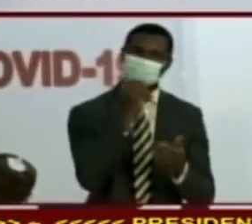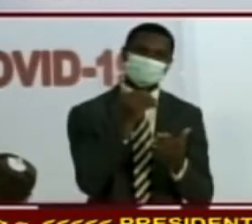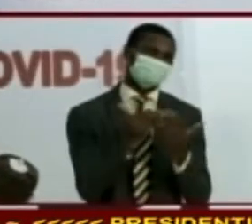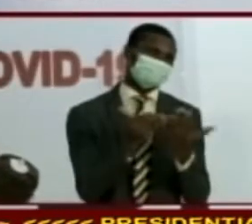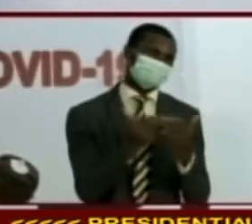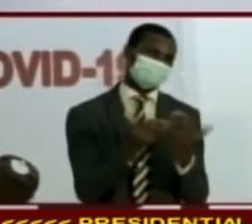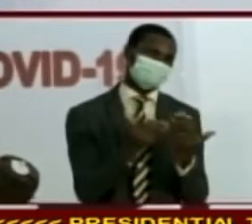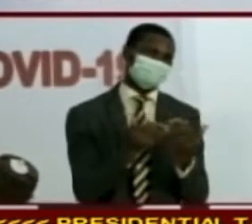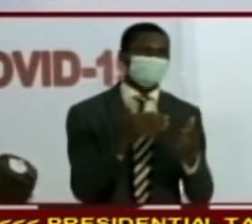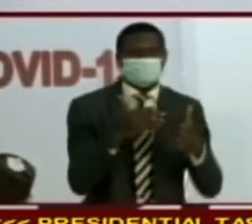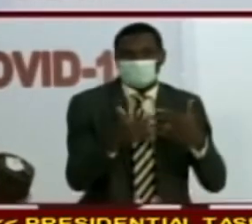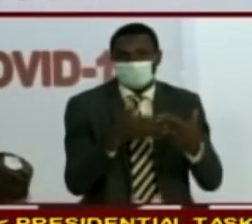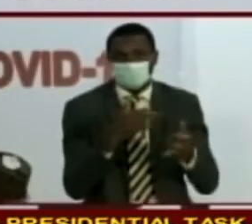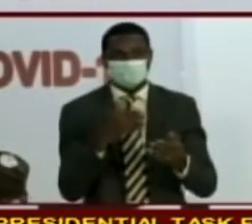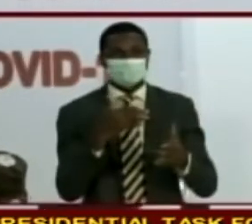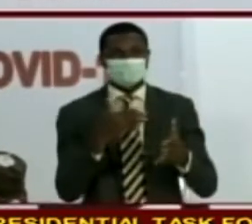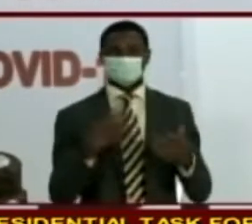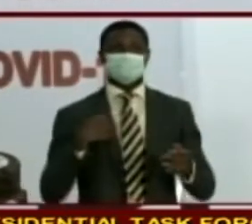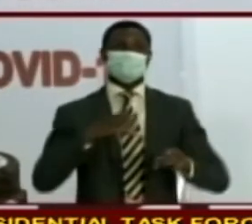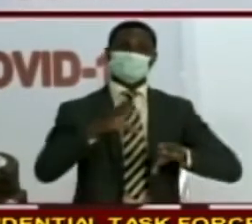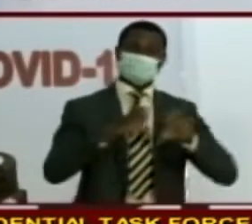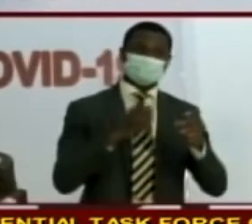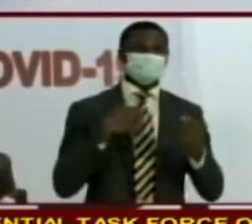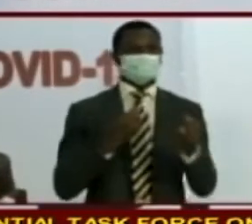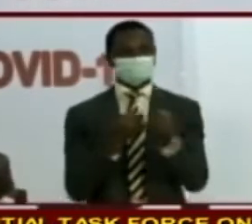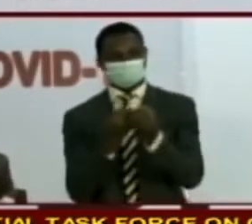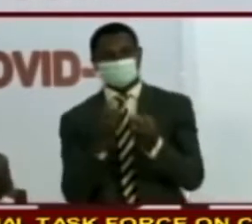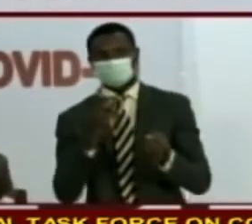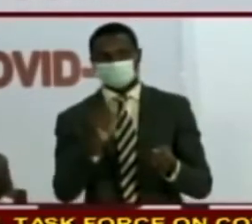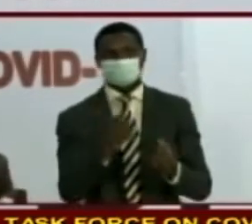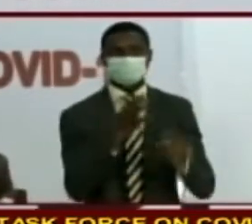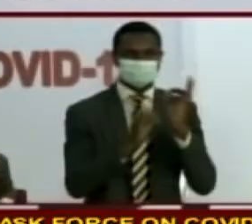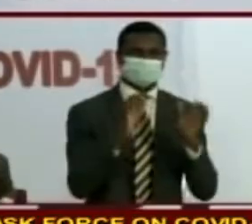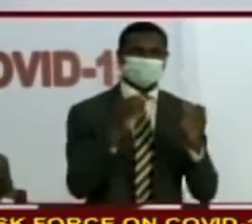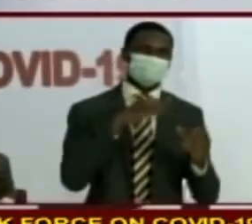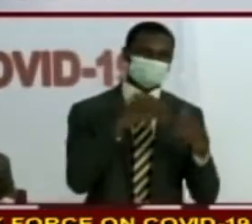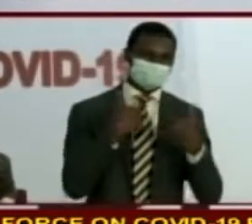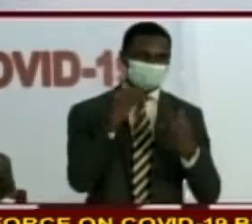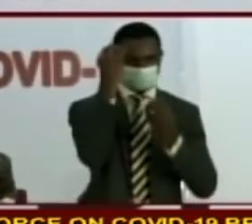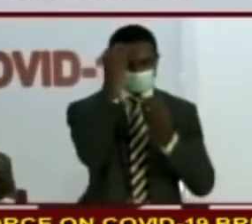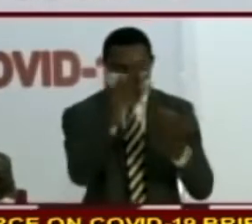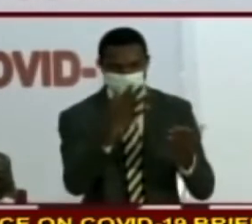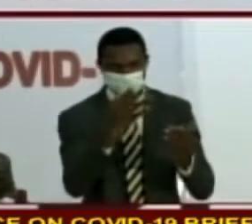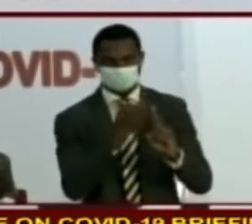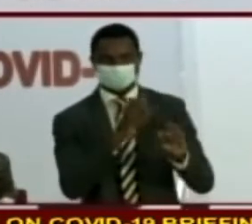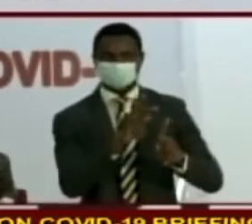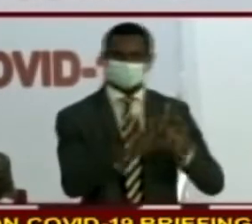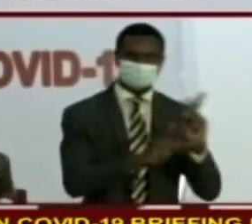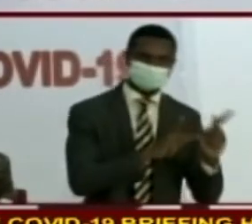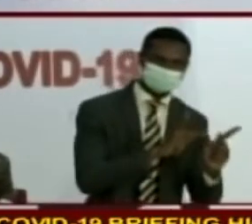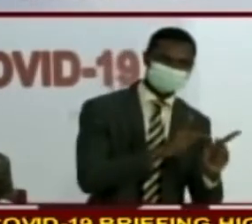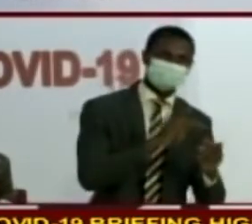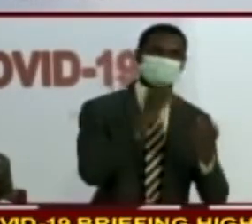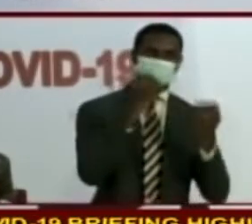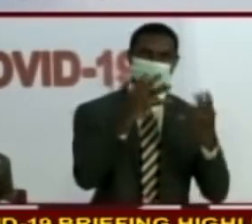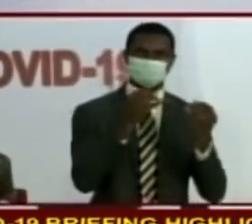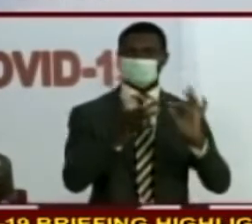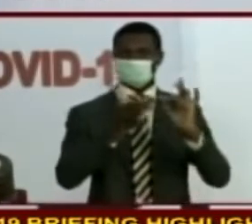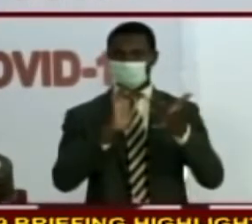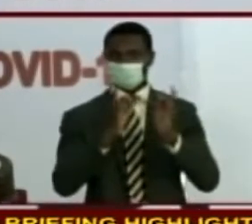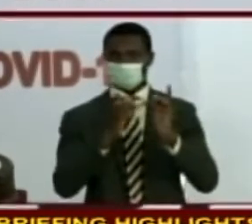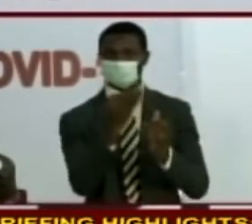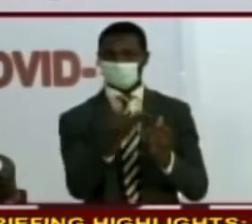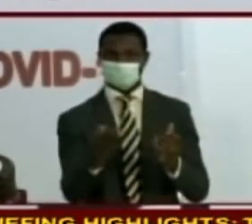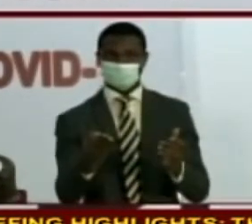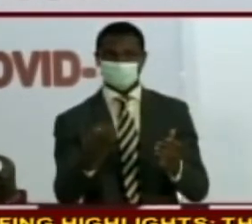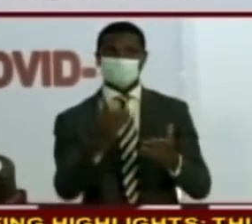doing, and in assisting them, is that if there are feedbacks, if you look at some of the online facilities, some of them have